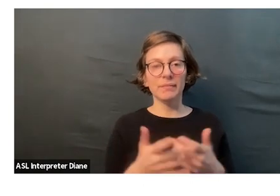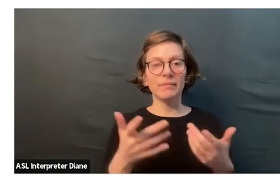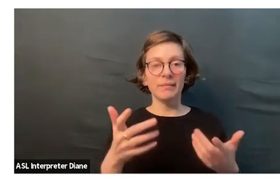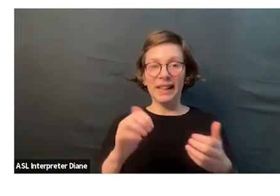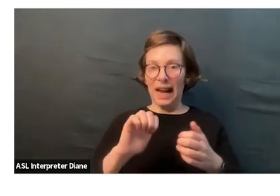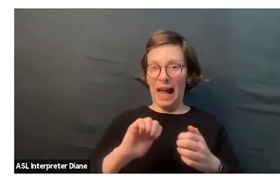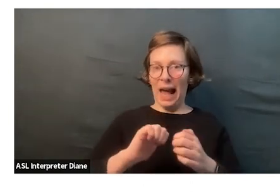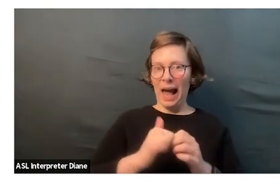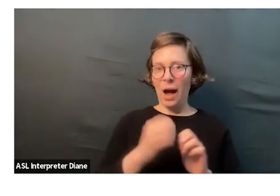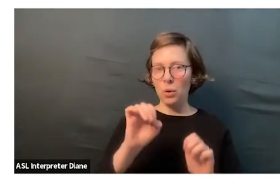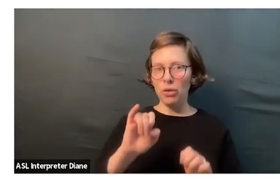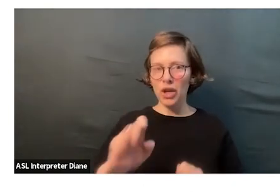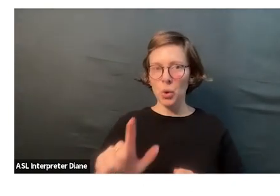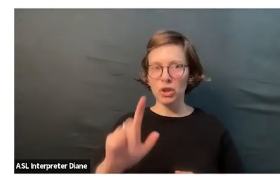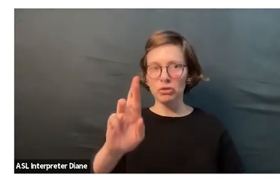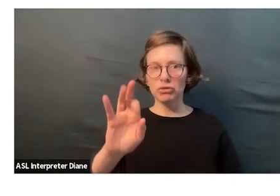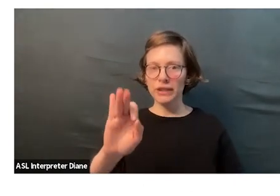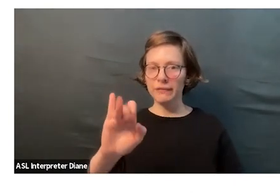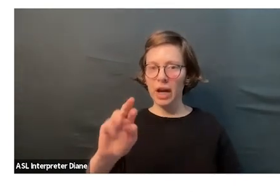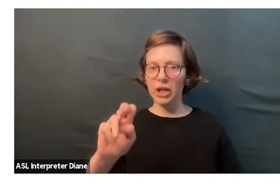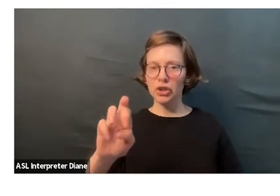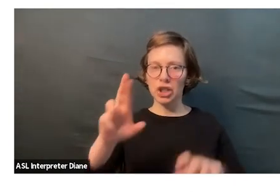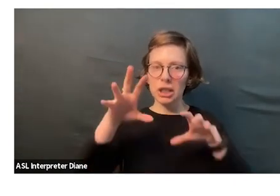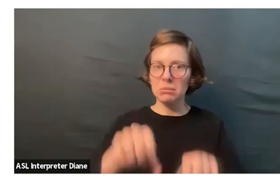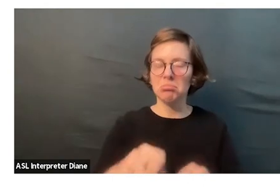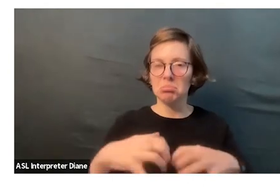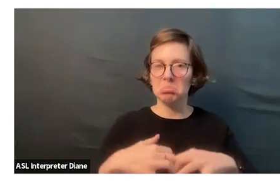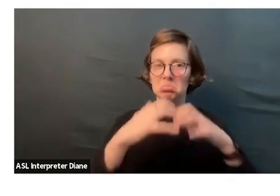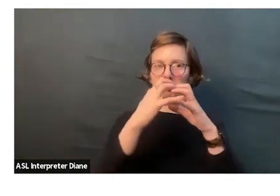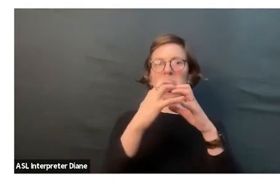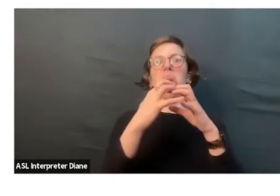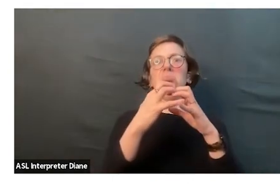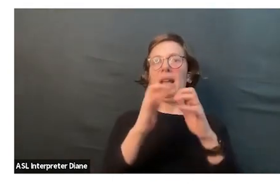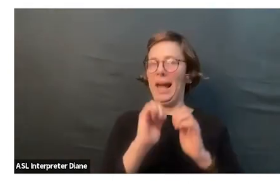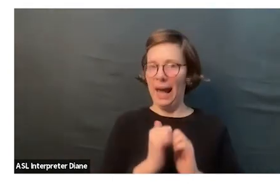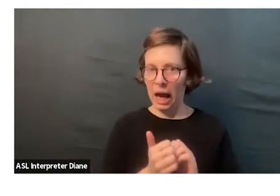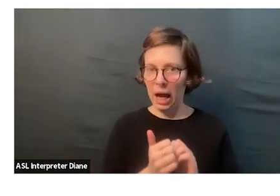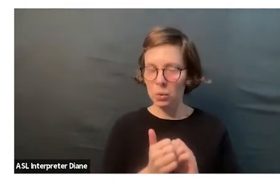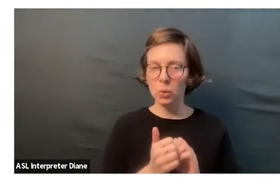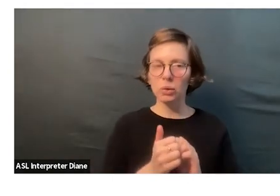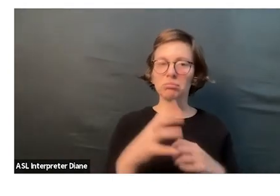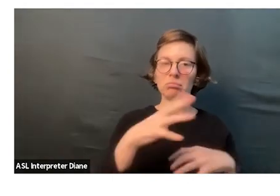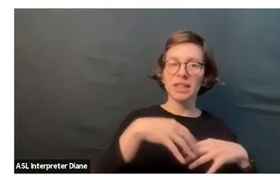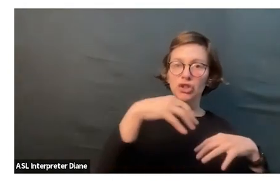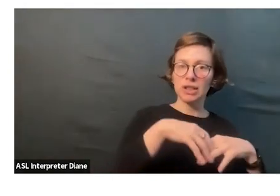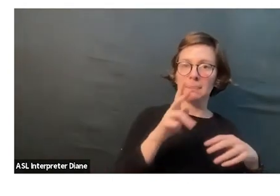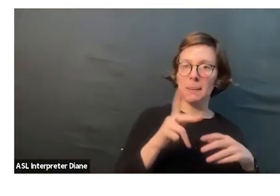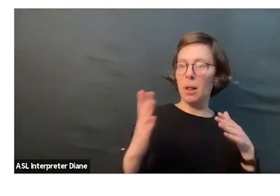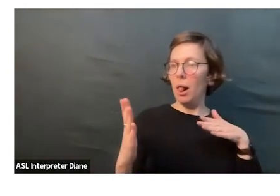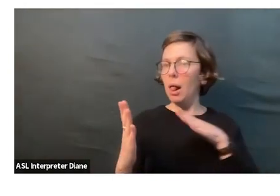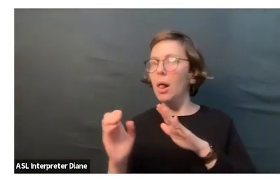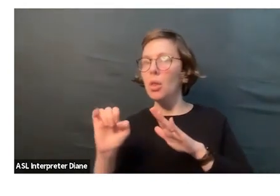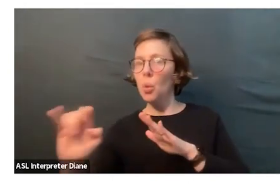baffled by some of the things that were happening. And one of the things that they lost is not only their way of life, but the destruction